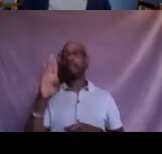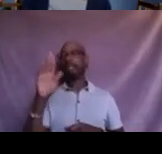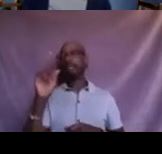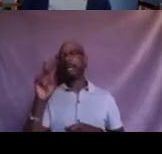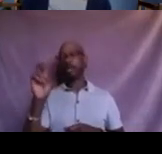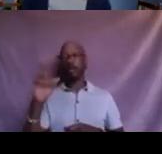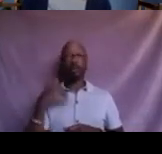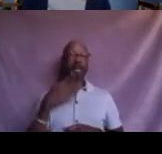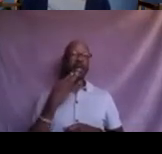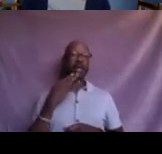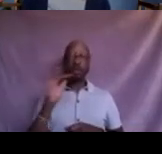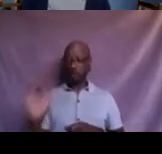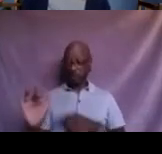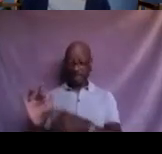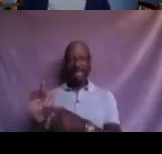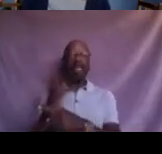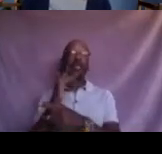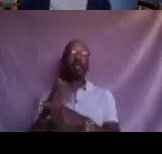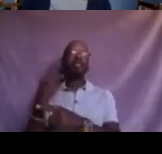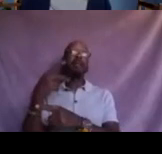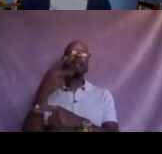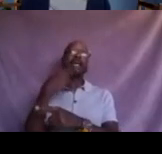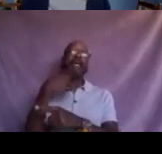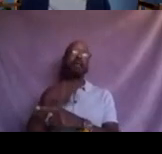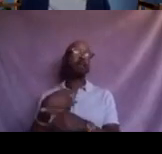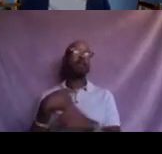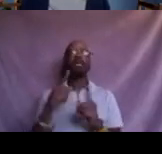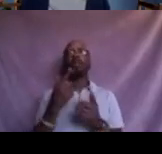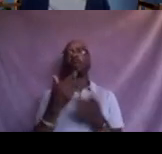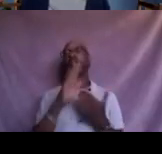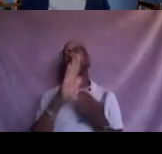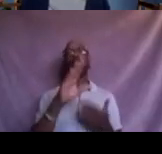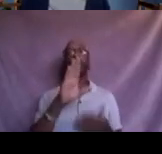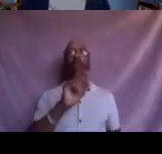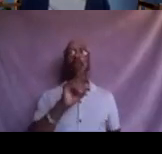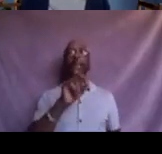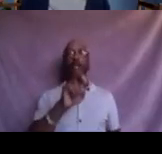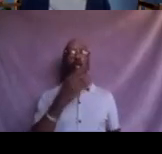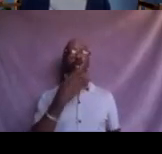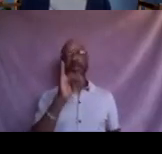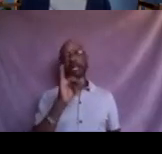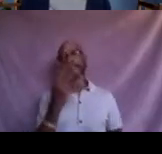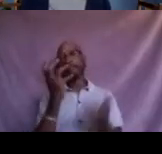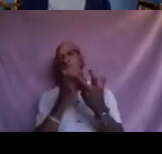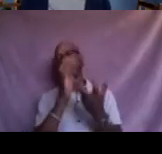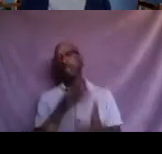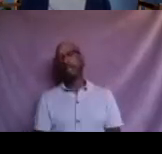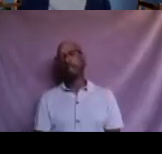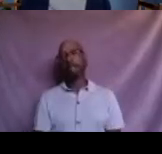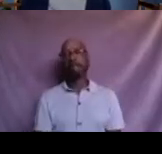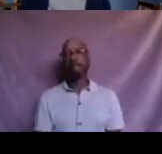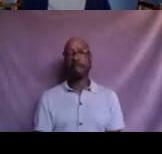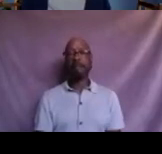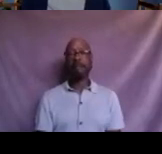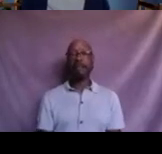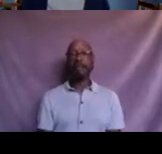pink, but your color is matches whatever color your banner is. If it's in a color, it's on. If it's gray,